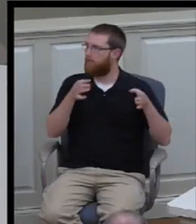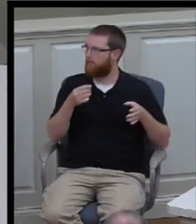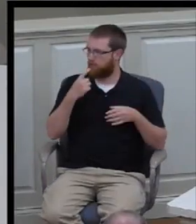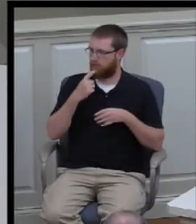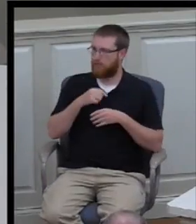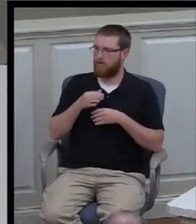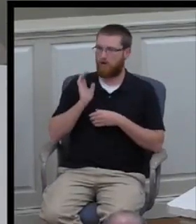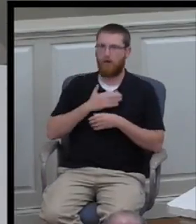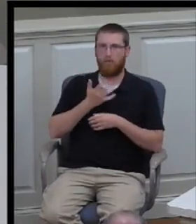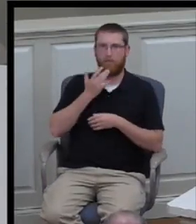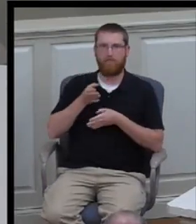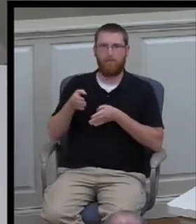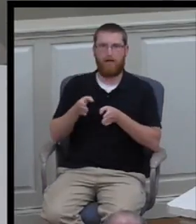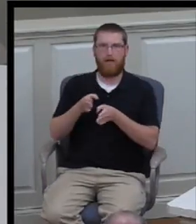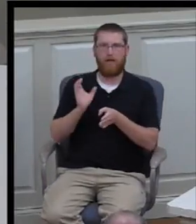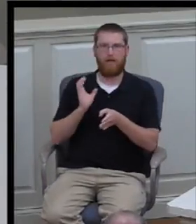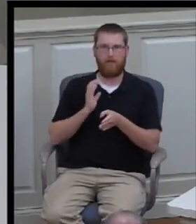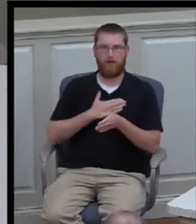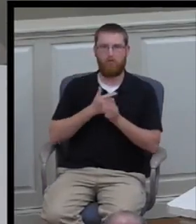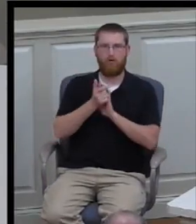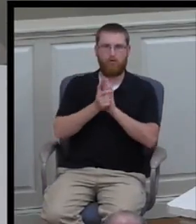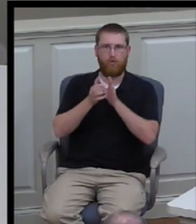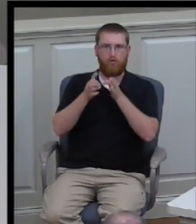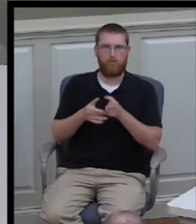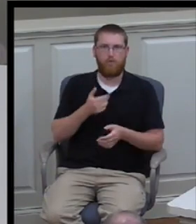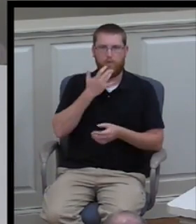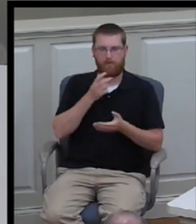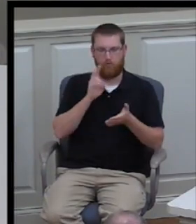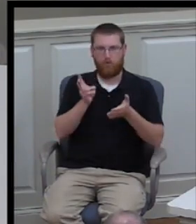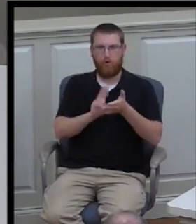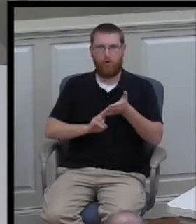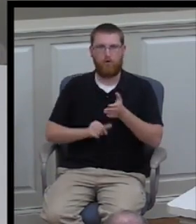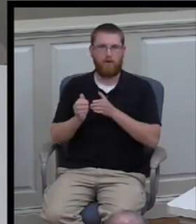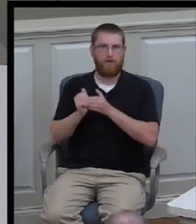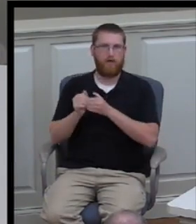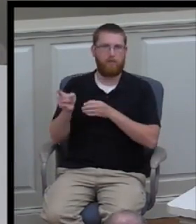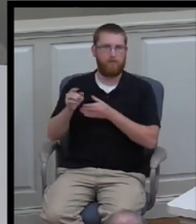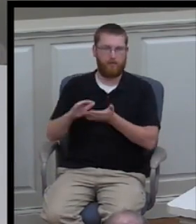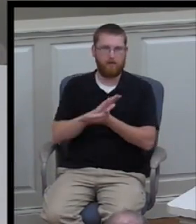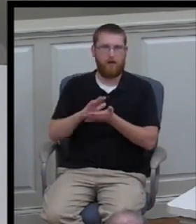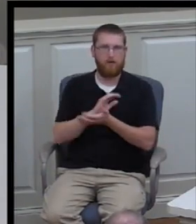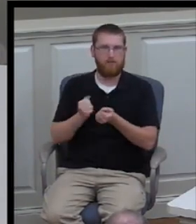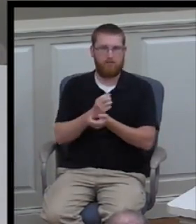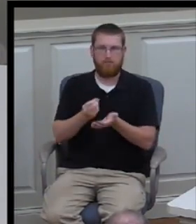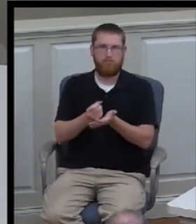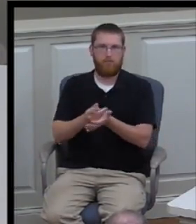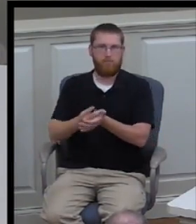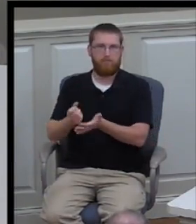preferred path. I think our general counsel, or city attorney rather, would need to guide you on the documents that you would need to